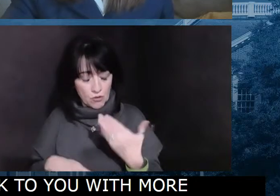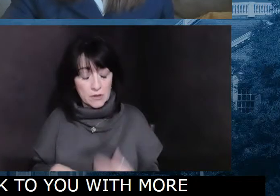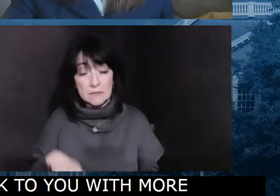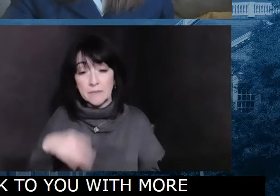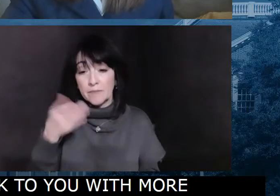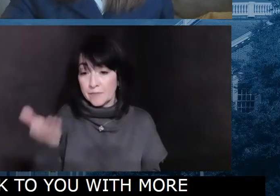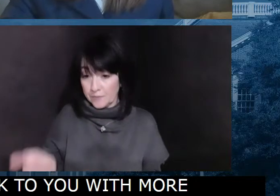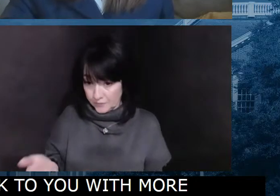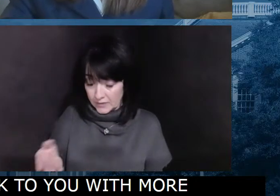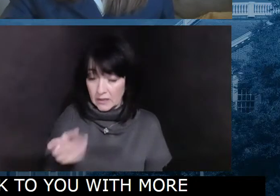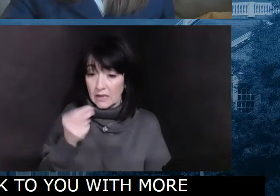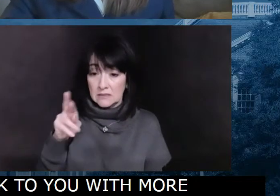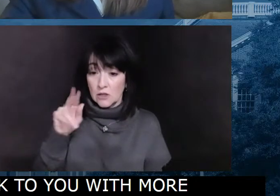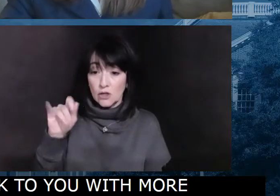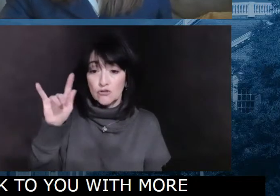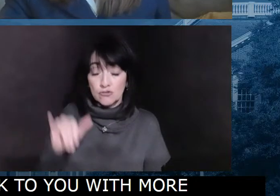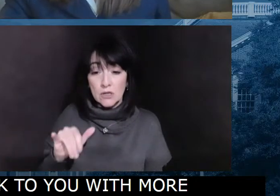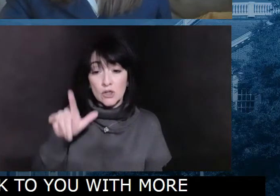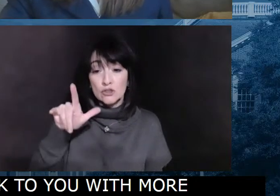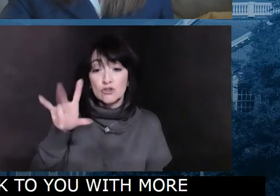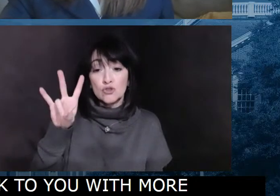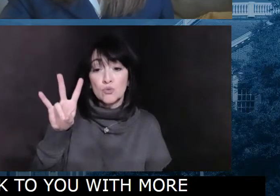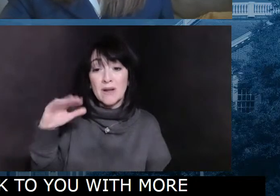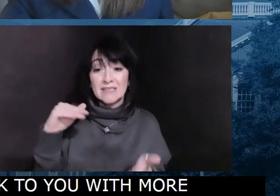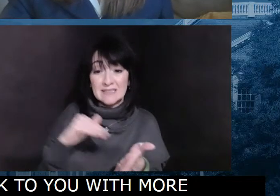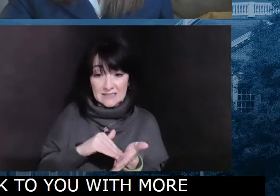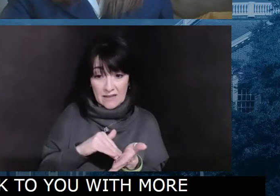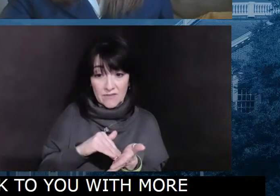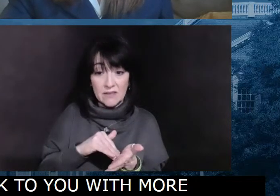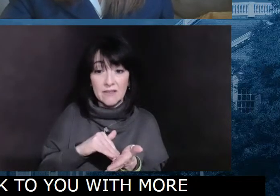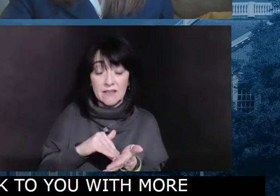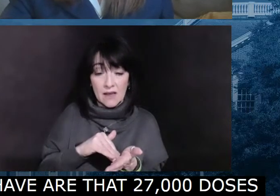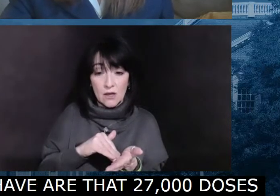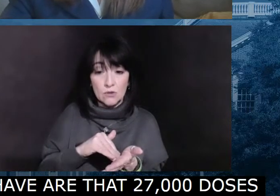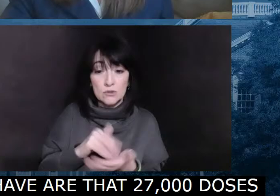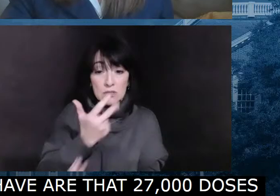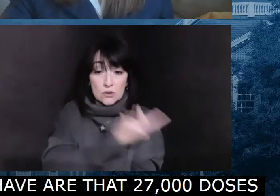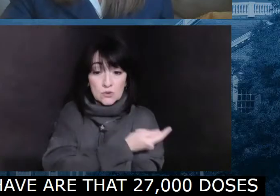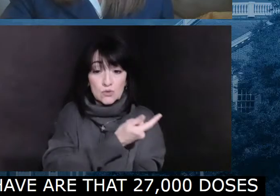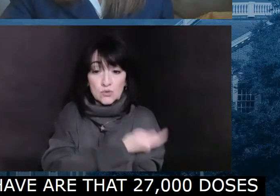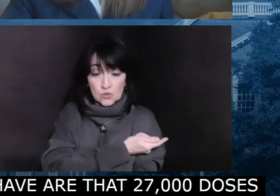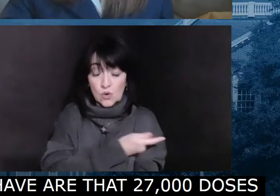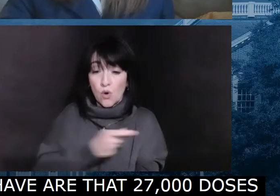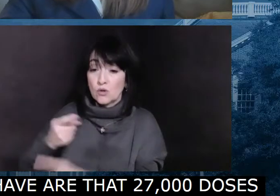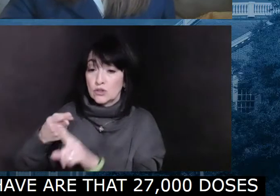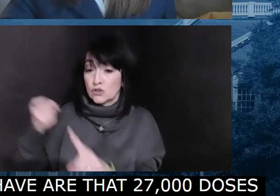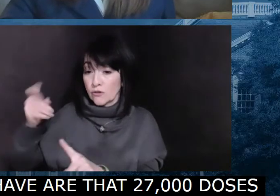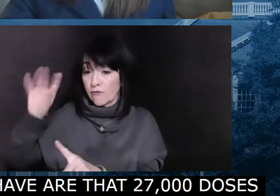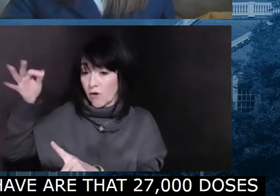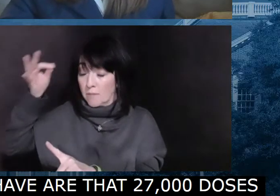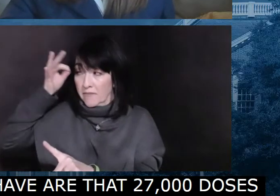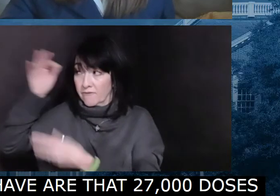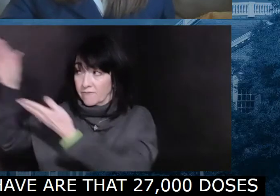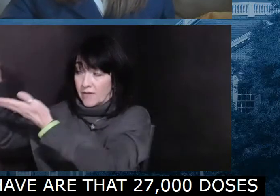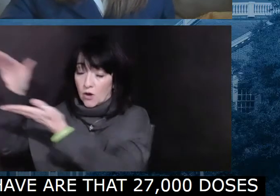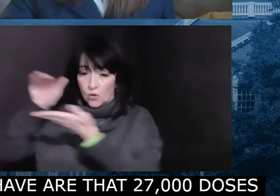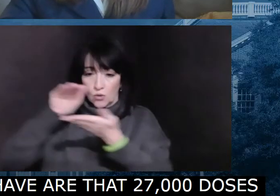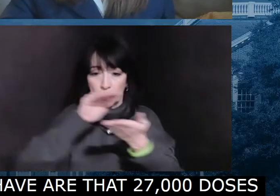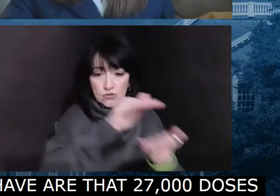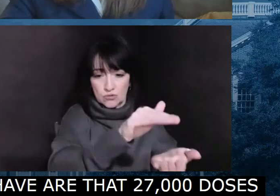27,000 doses have been delivered through the long-term care federal pharmacy program, and